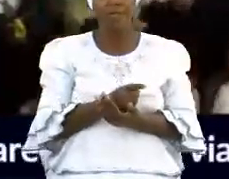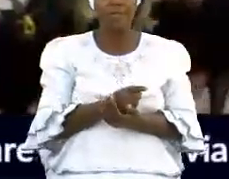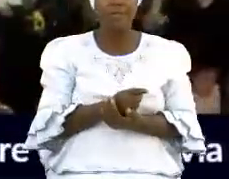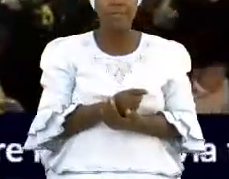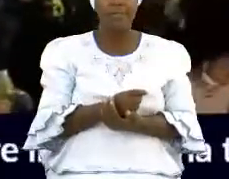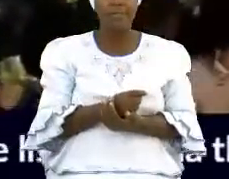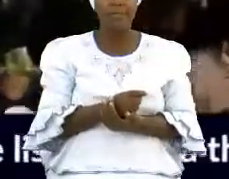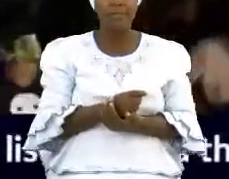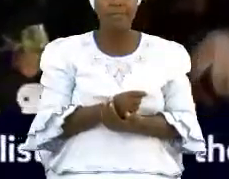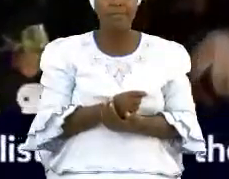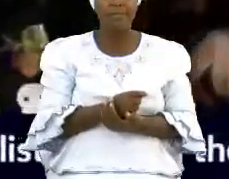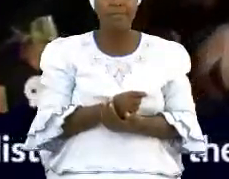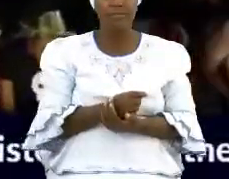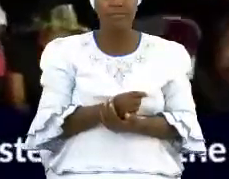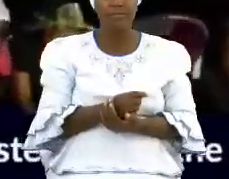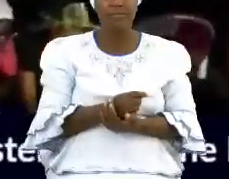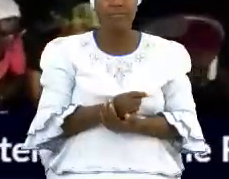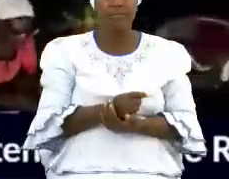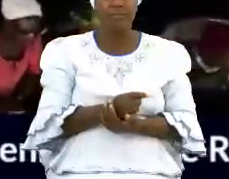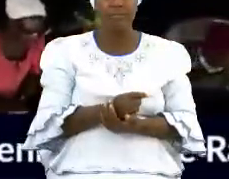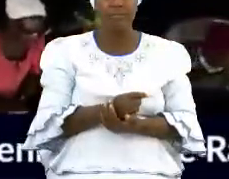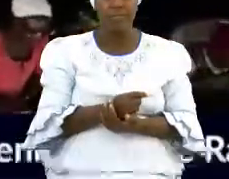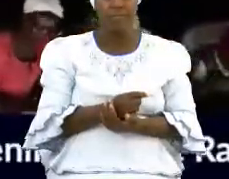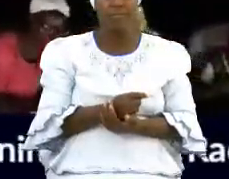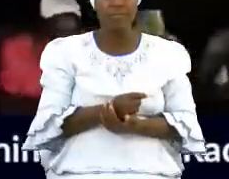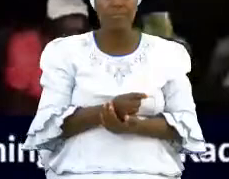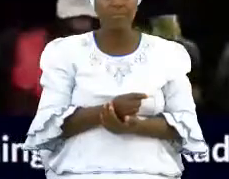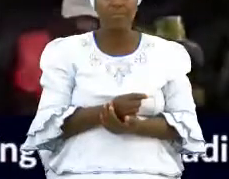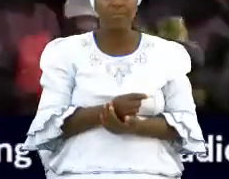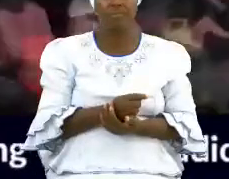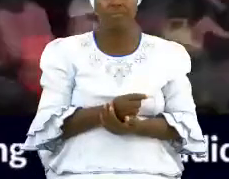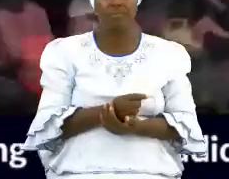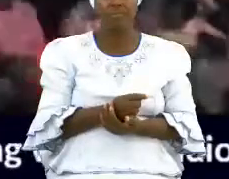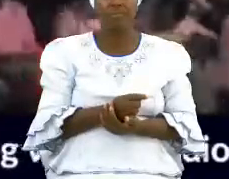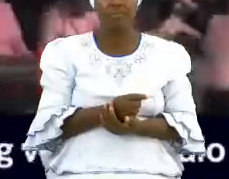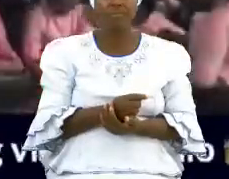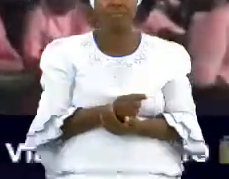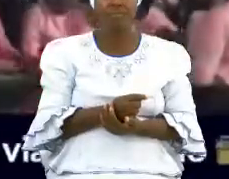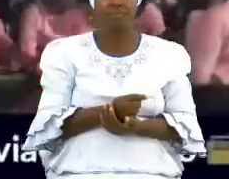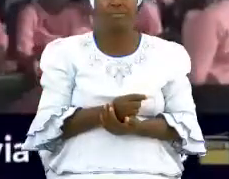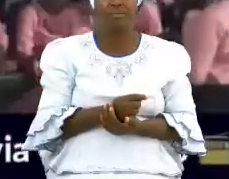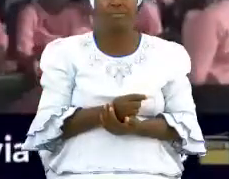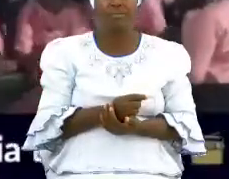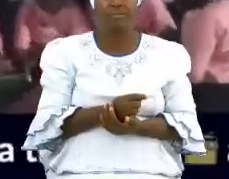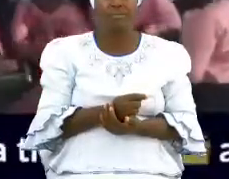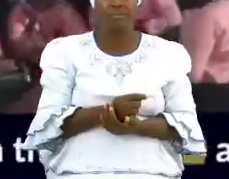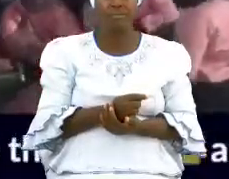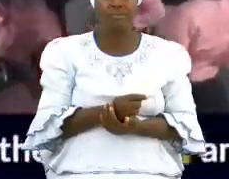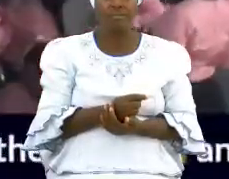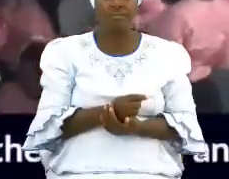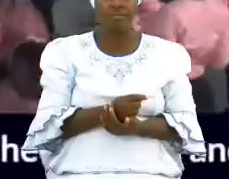Move around. Let's do that quickly. No. Tell the truth in your writing.